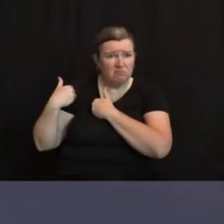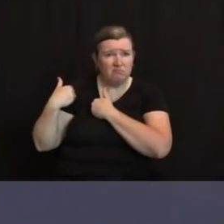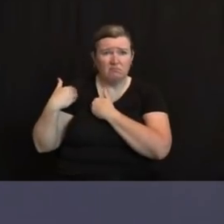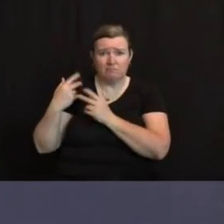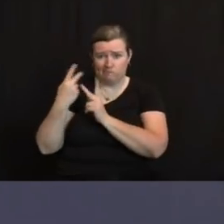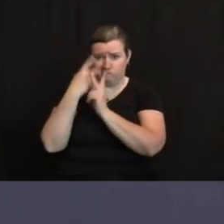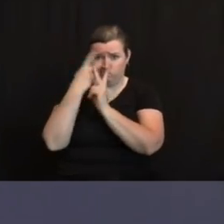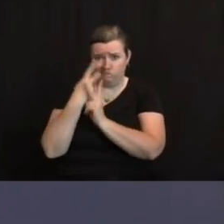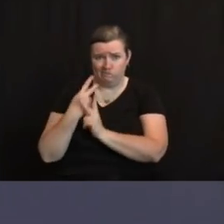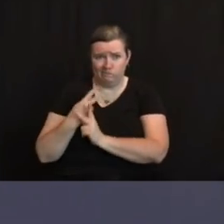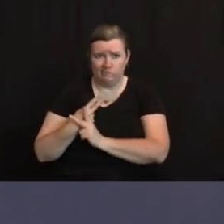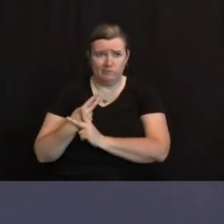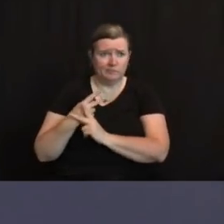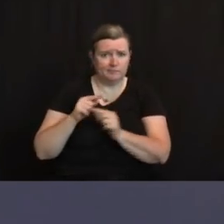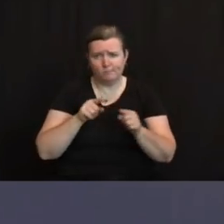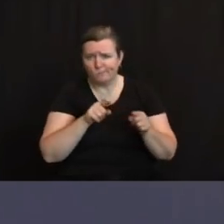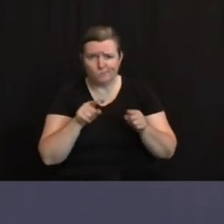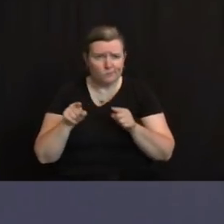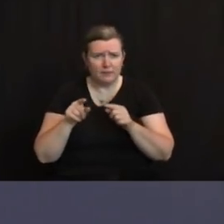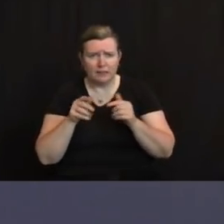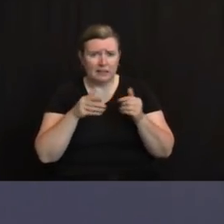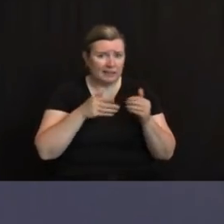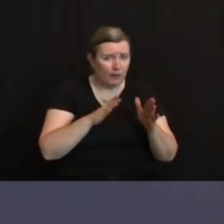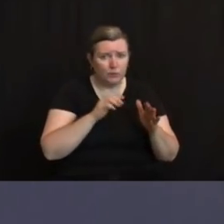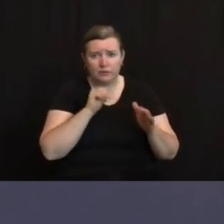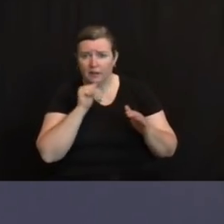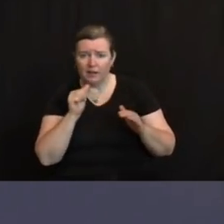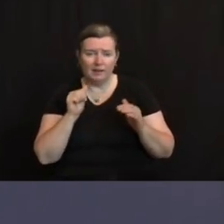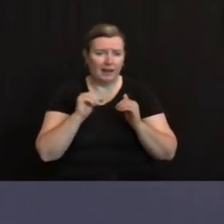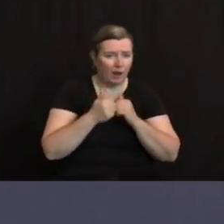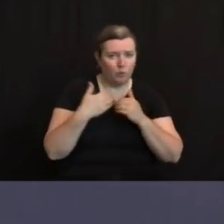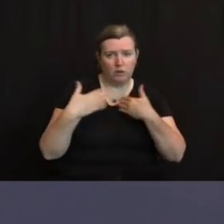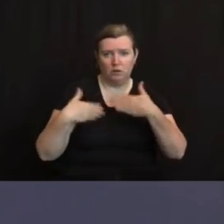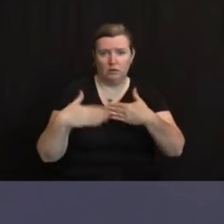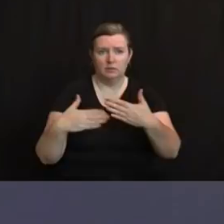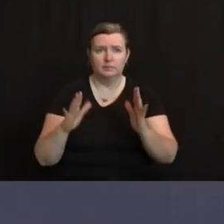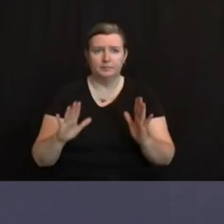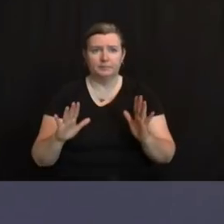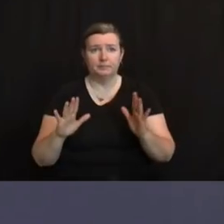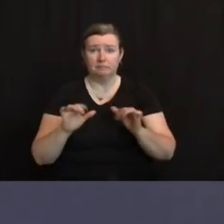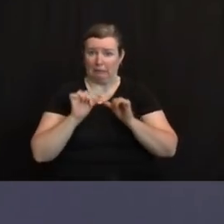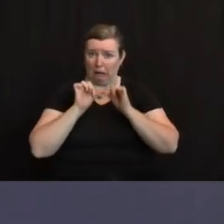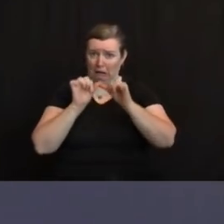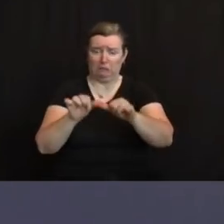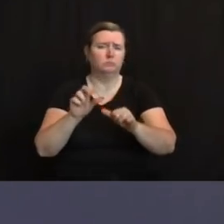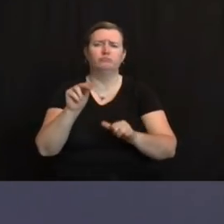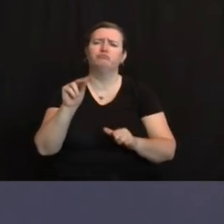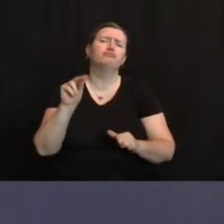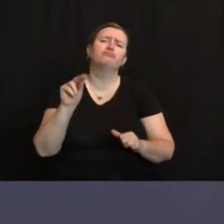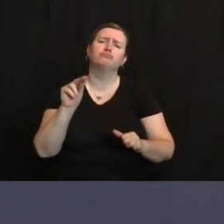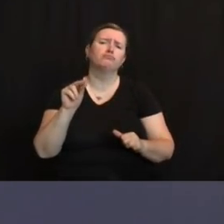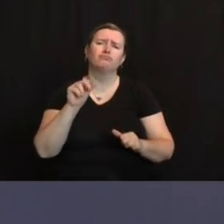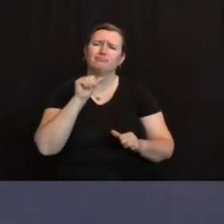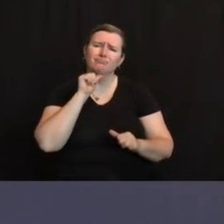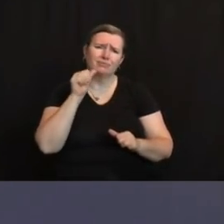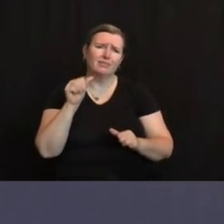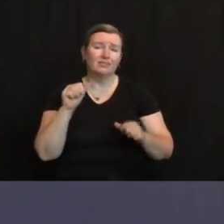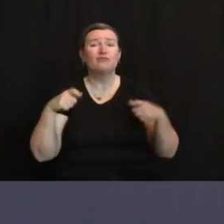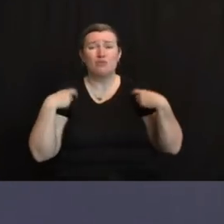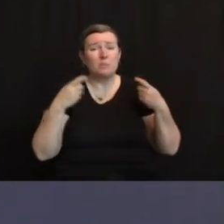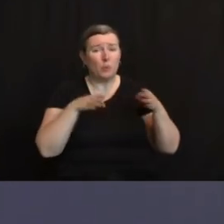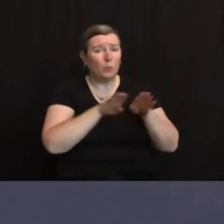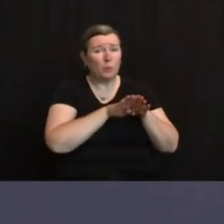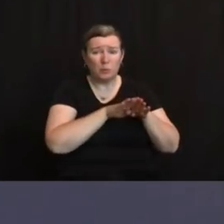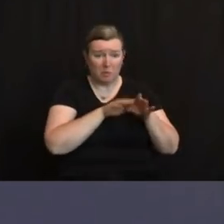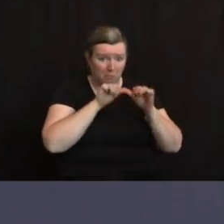steps. These are not forever and always life sentences here in terms of the closures,